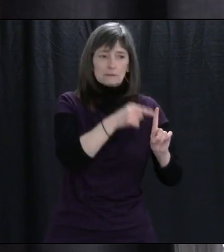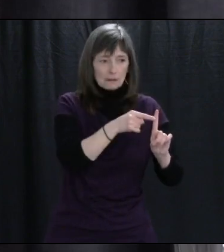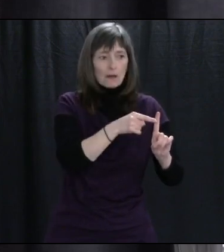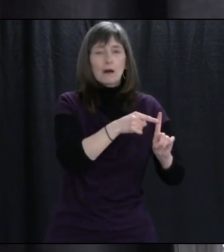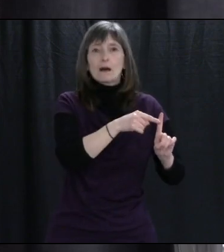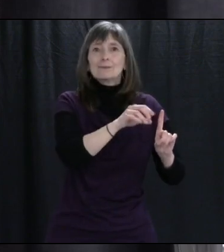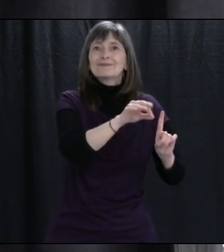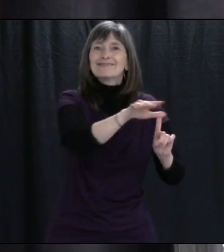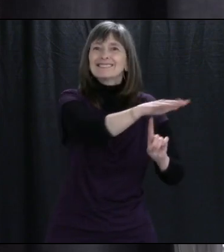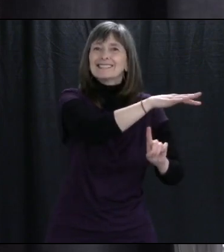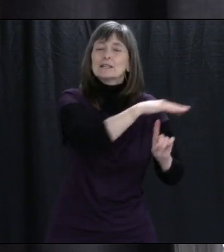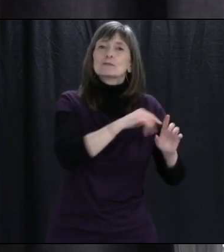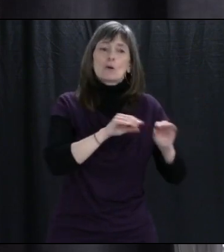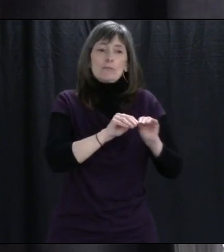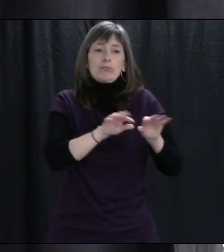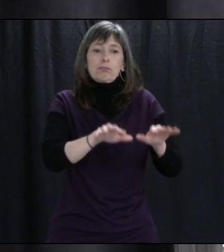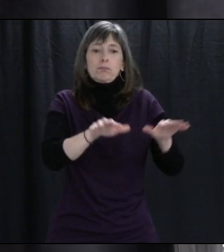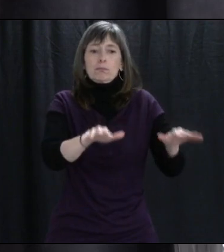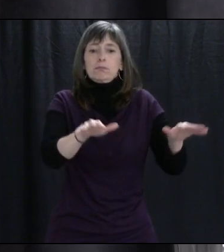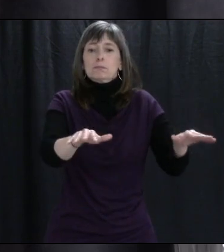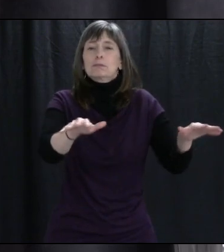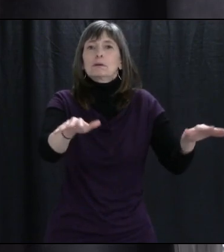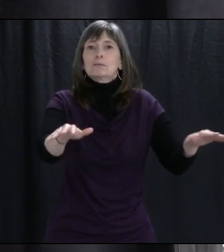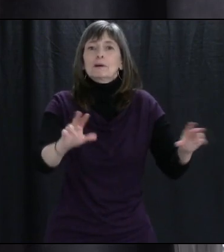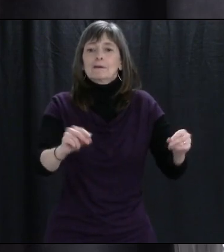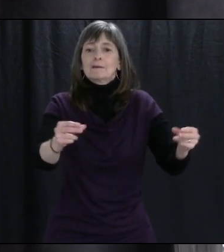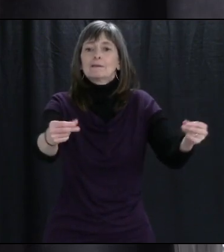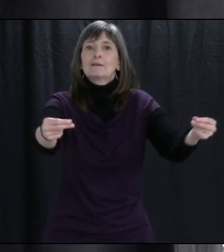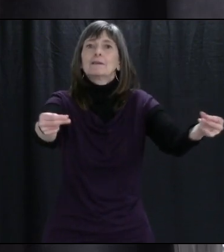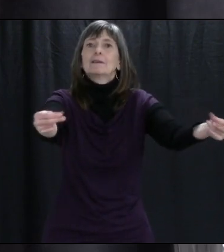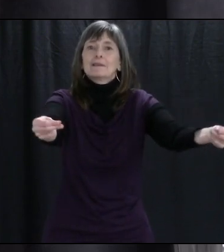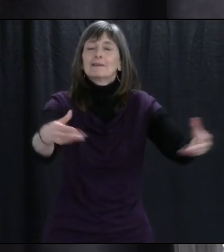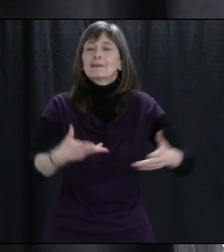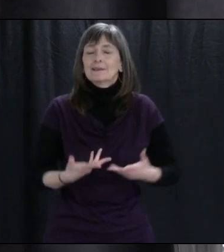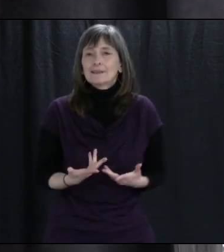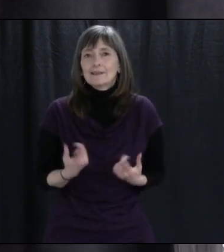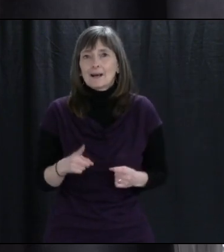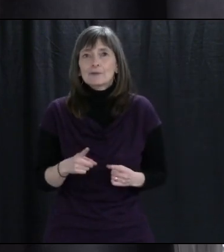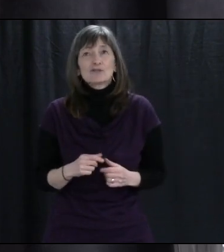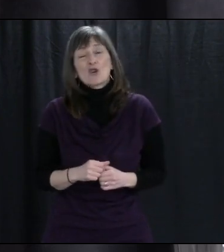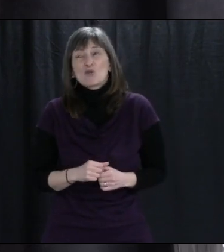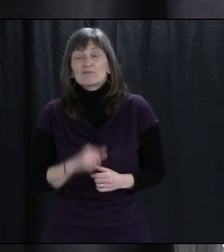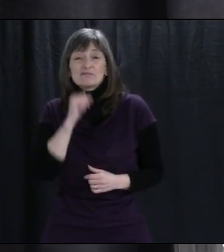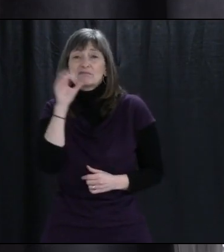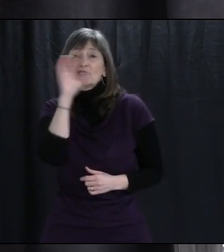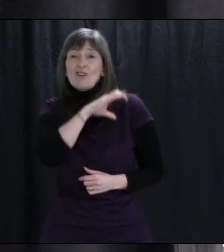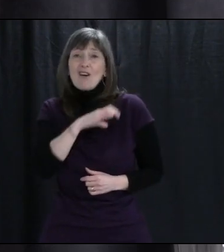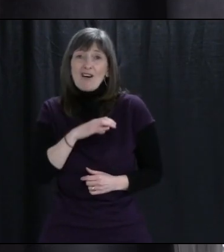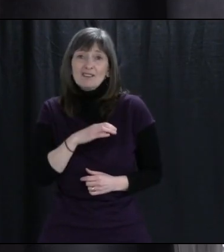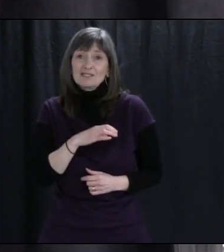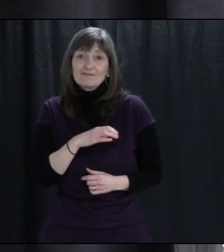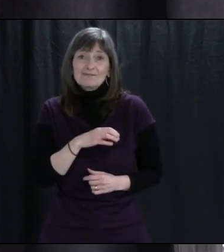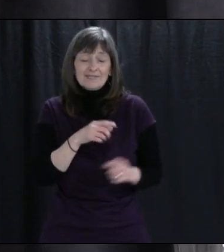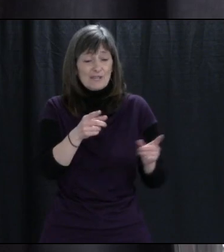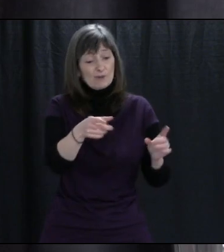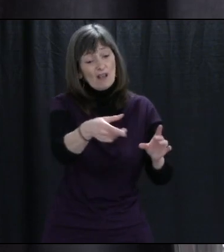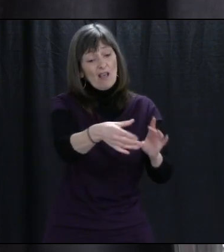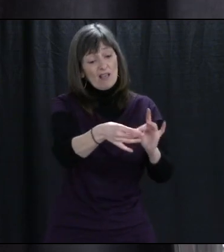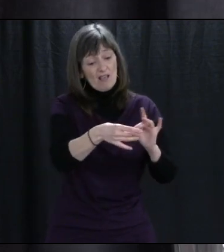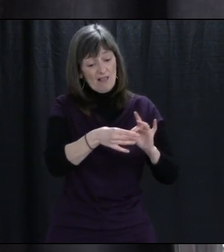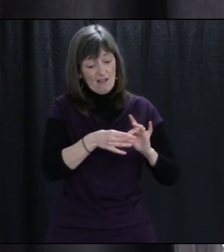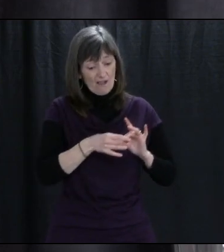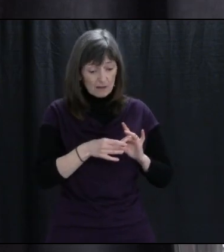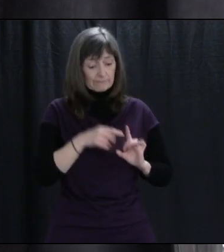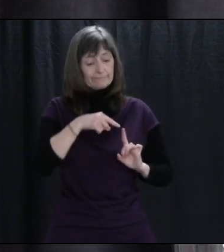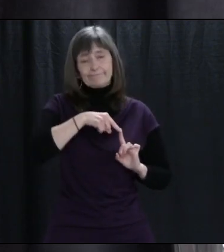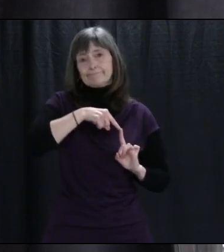as the contacts of the contacts become identified. So it's not unusual for that to grow. If you look, the rate